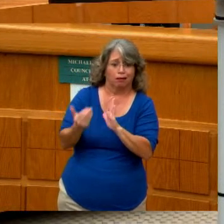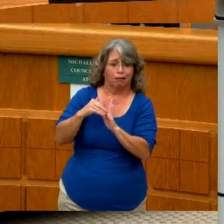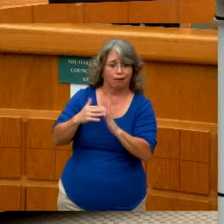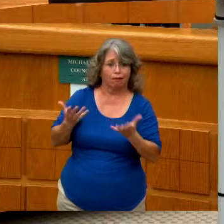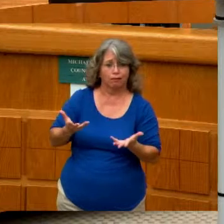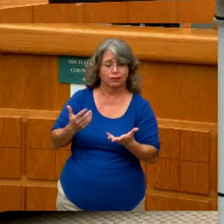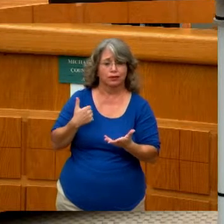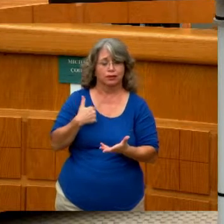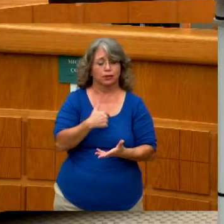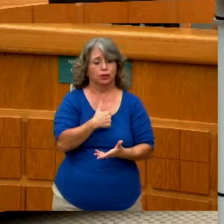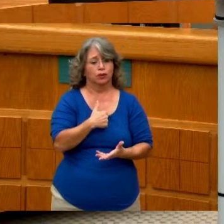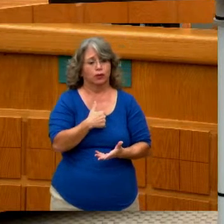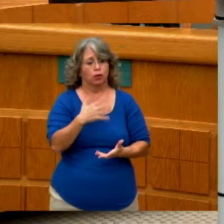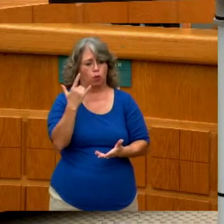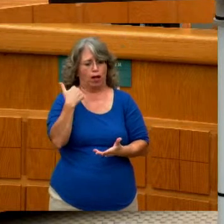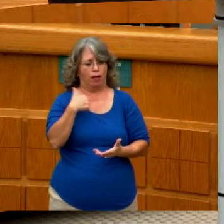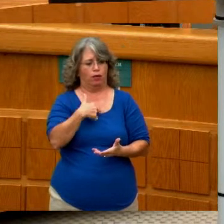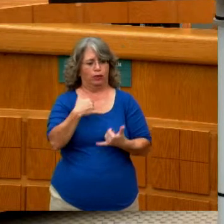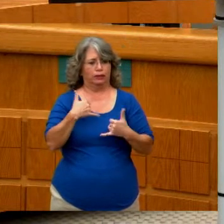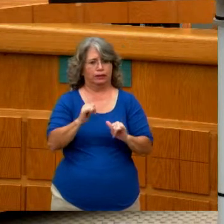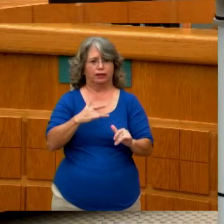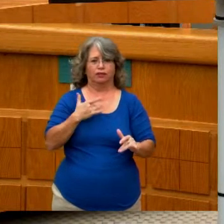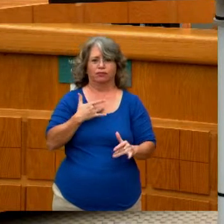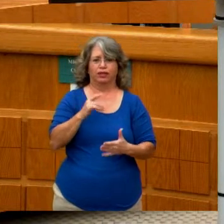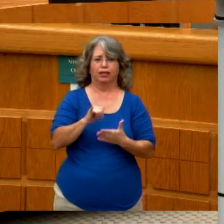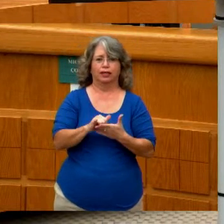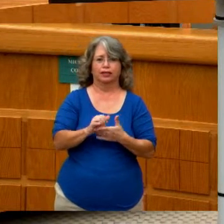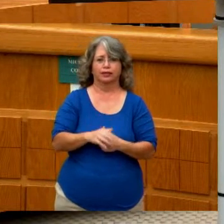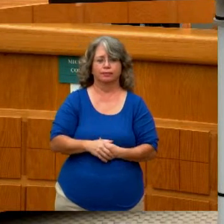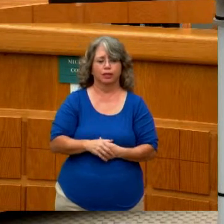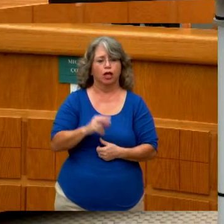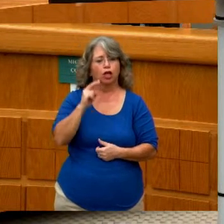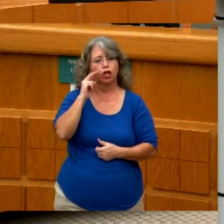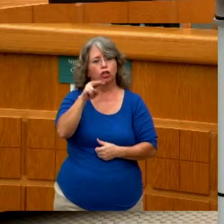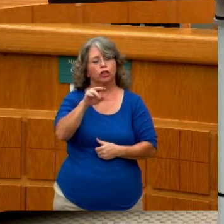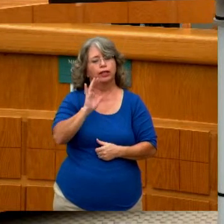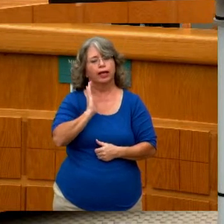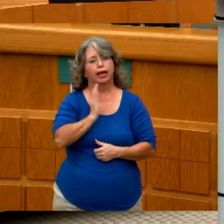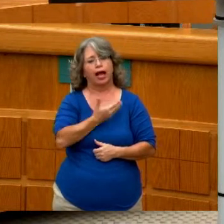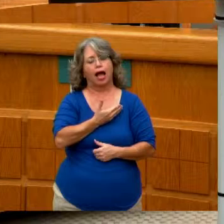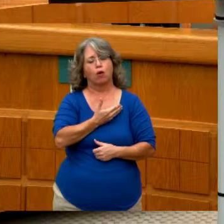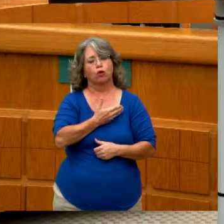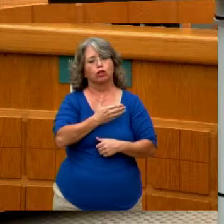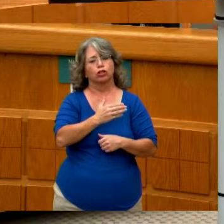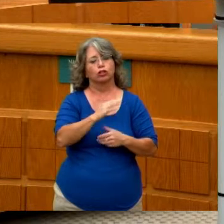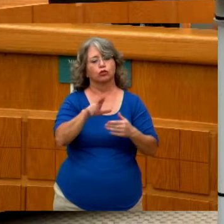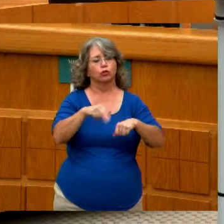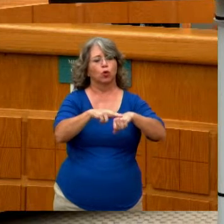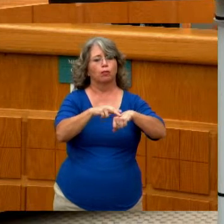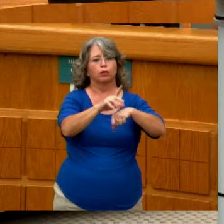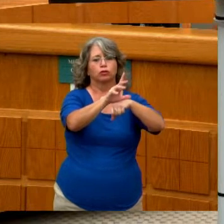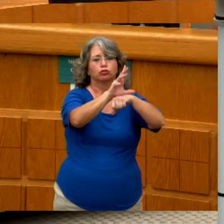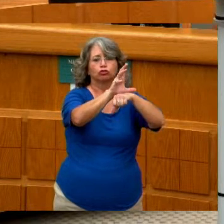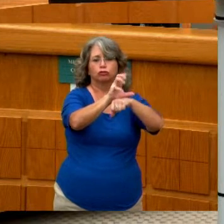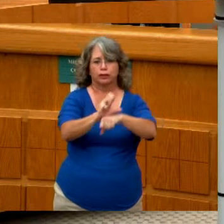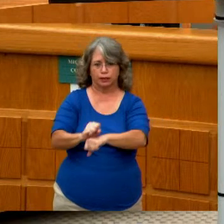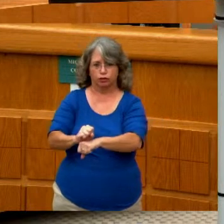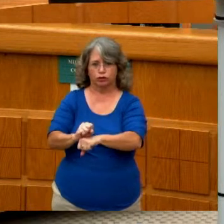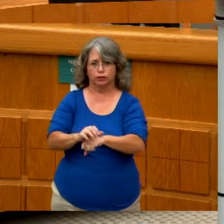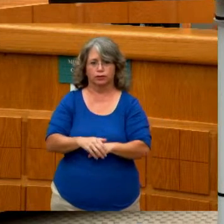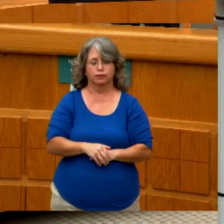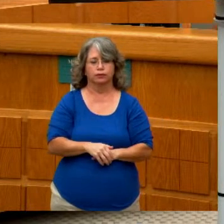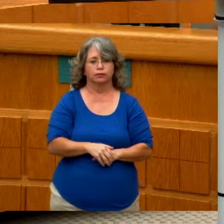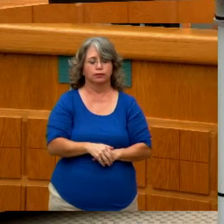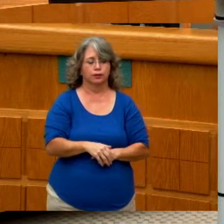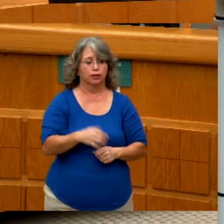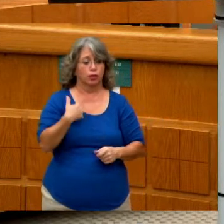how do we see the fatigue? What's one of the biggest indicators so far, besides our own internal feeling of it, and why am I still dealing with this? Just look to the rituals that